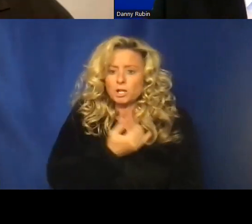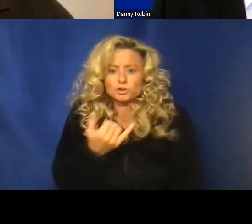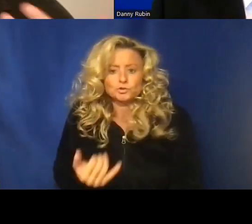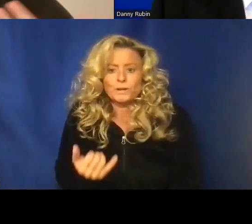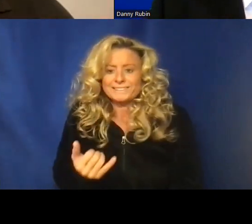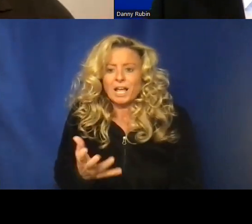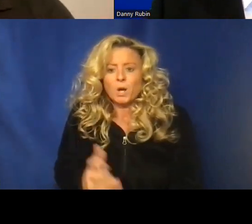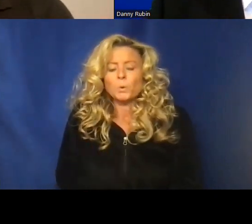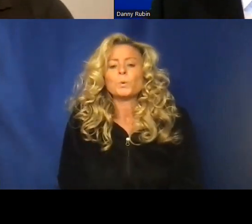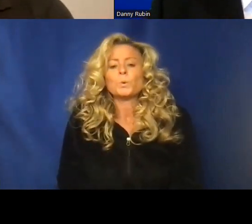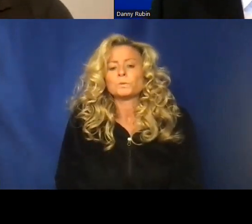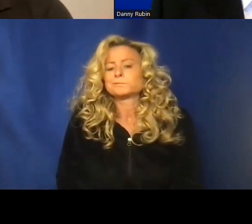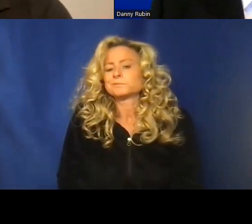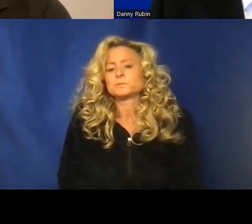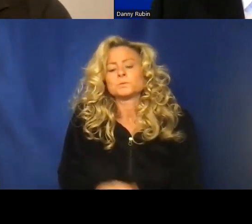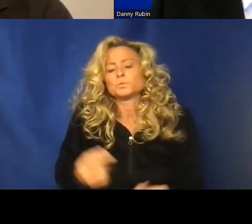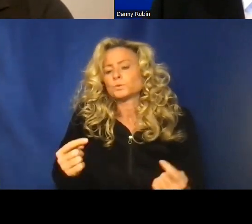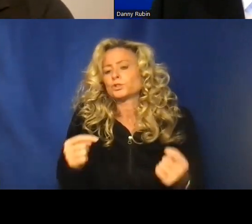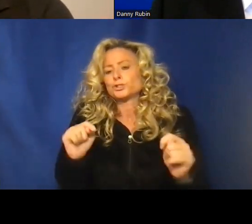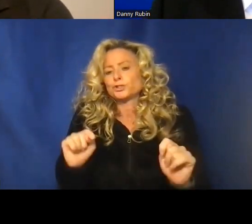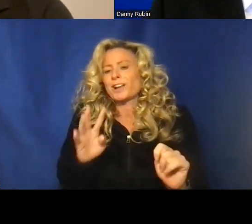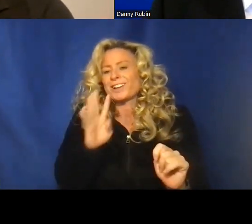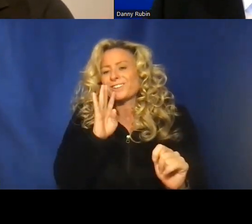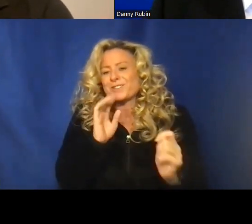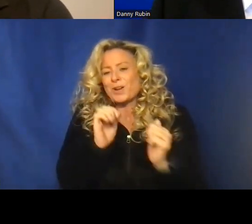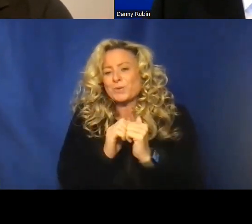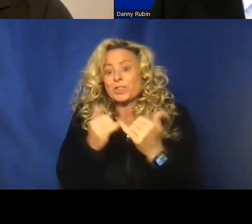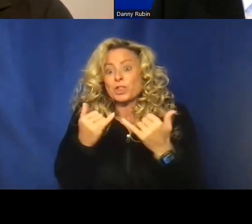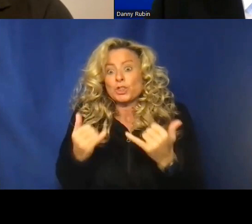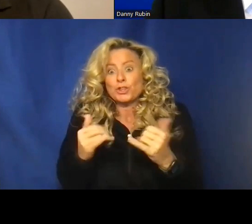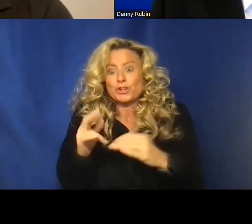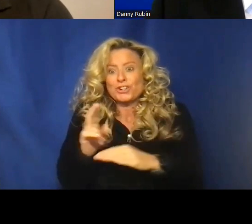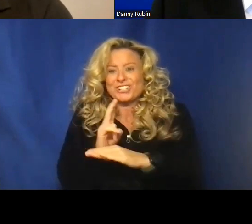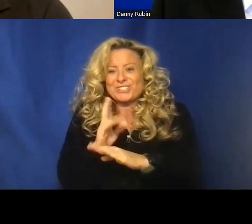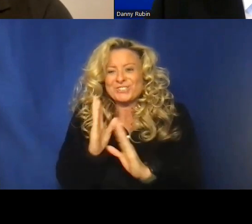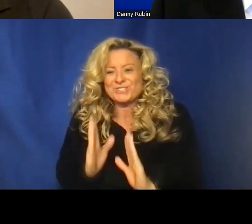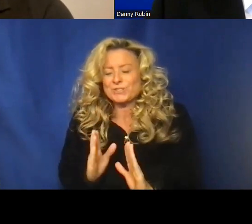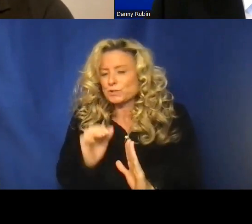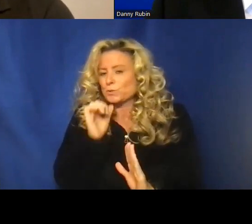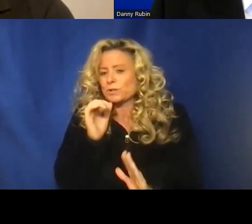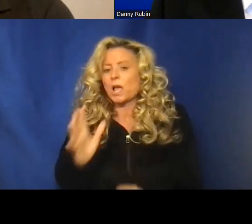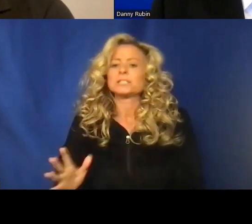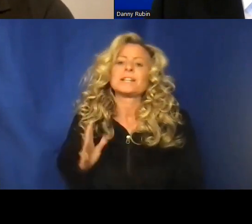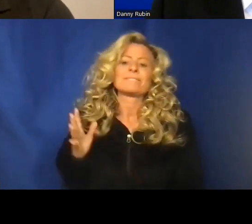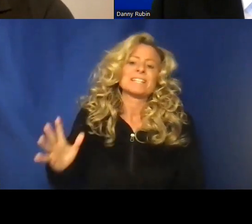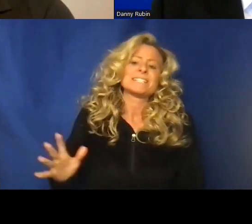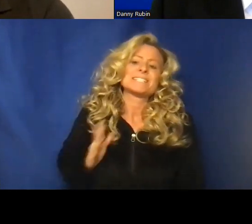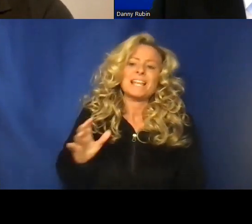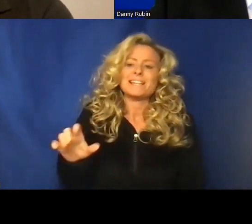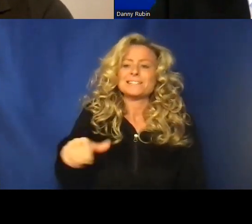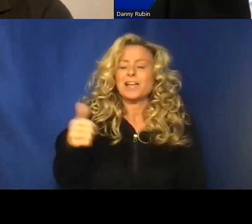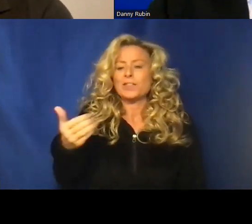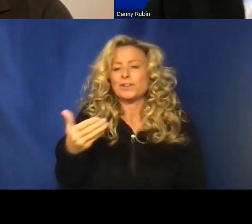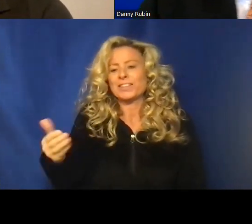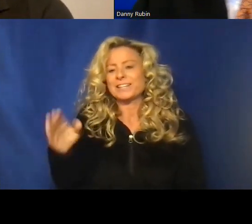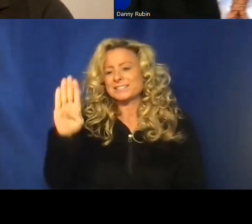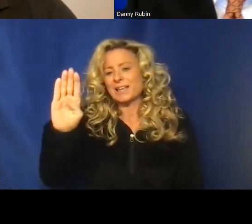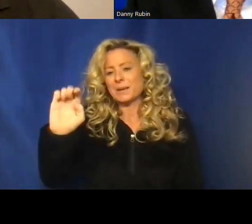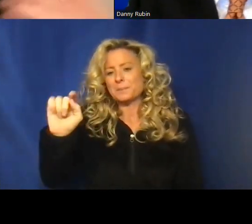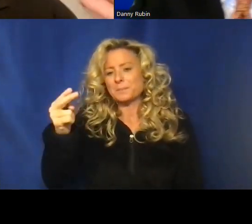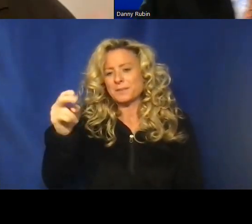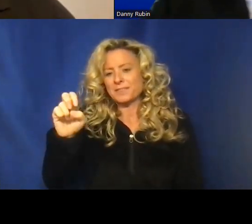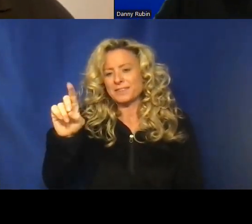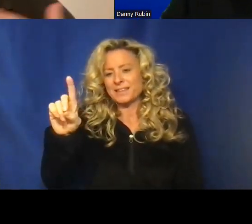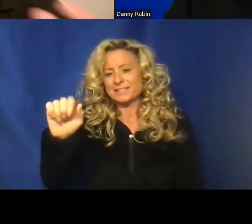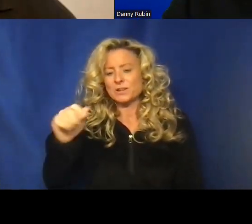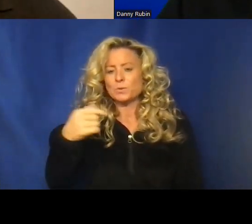now, we're just trying to talk to our current users. So we're not as sophisticated as things were at Bethesda, where we had a